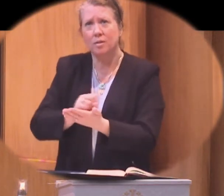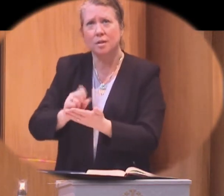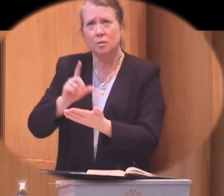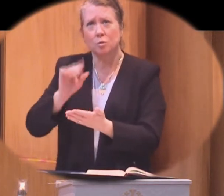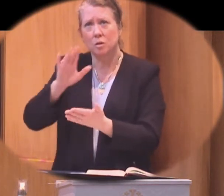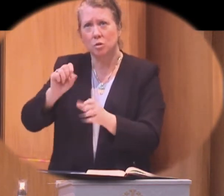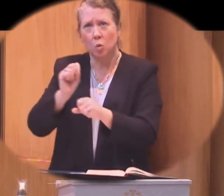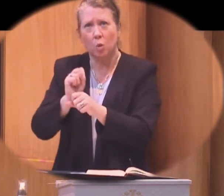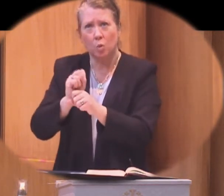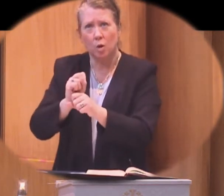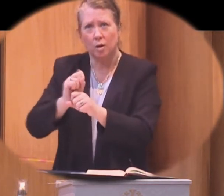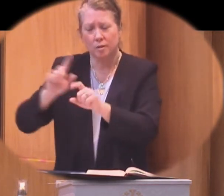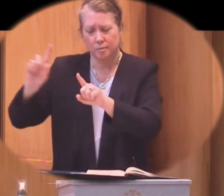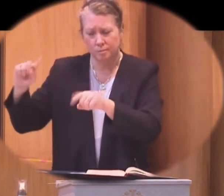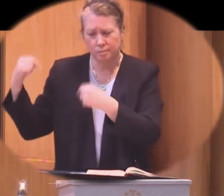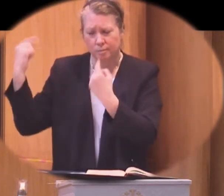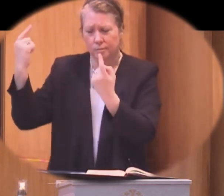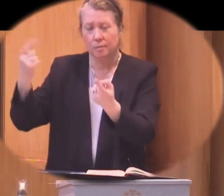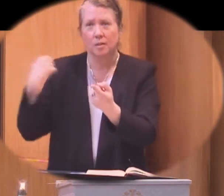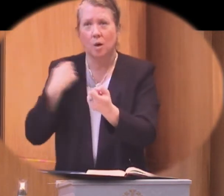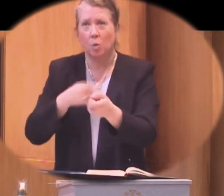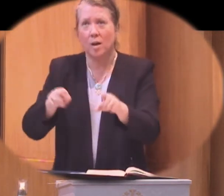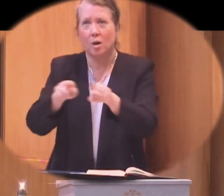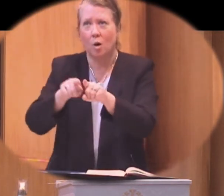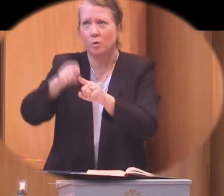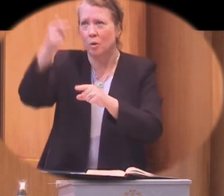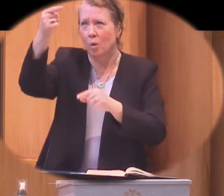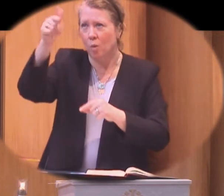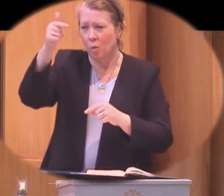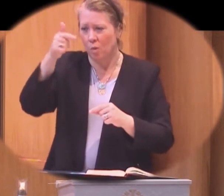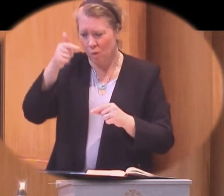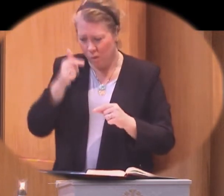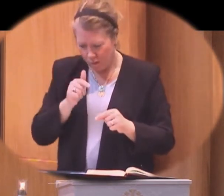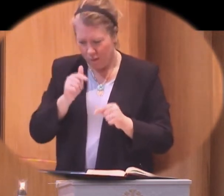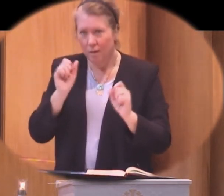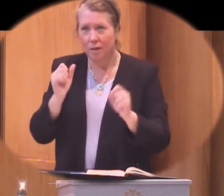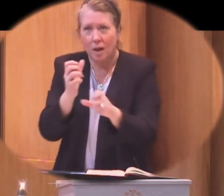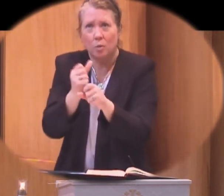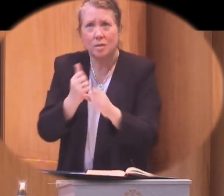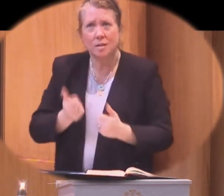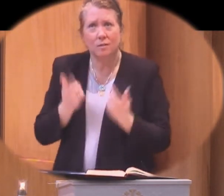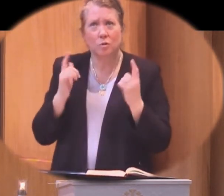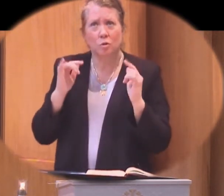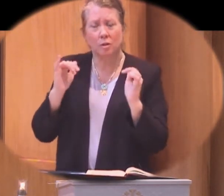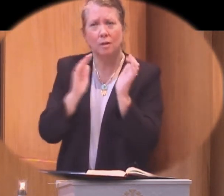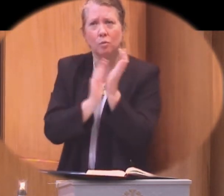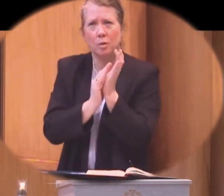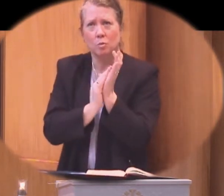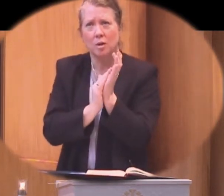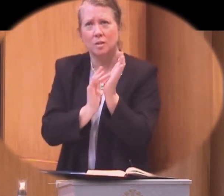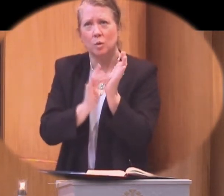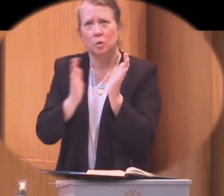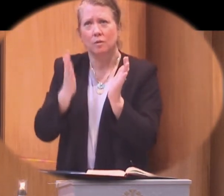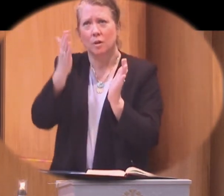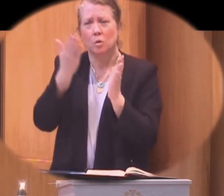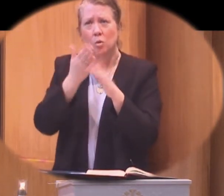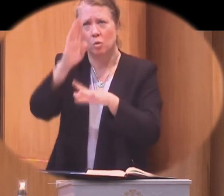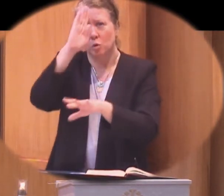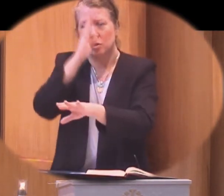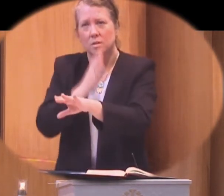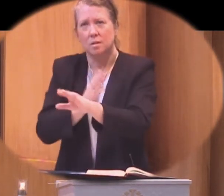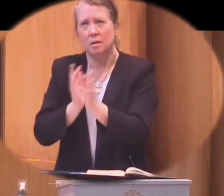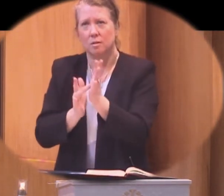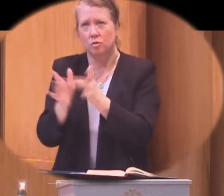ages, we may merit to be co-heirs to eternal life and may praise and glorify you through your Son,